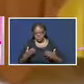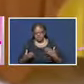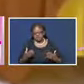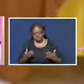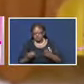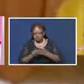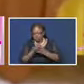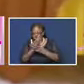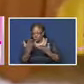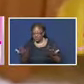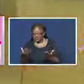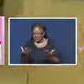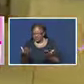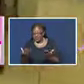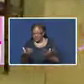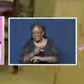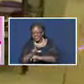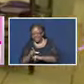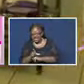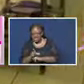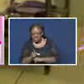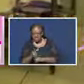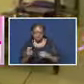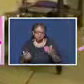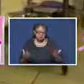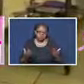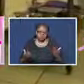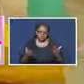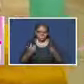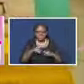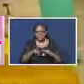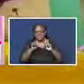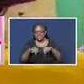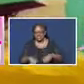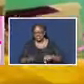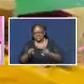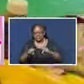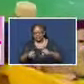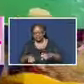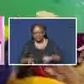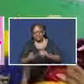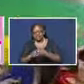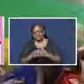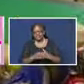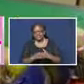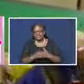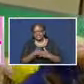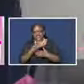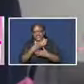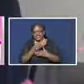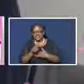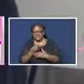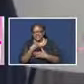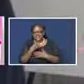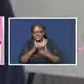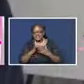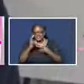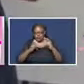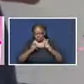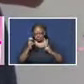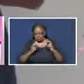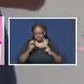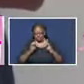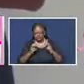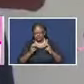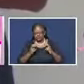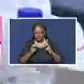grown on the land or at sea. Contestants were selected from six senior high schools in the capital and judged by Bahamas Culinary